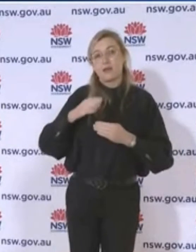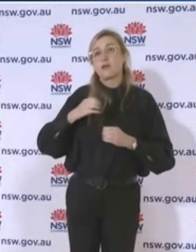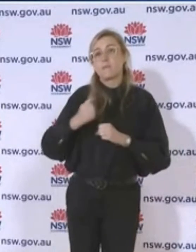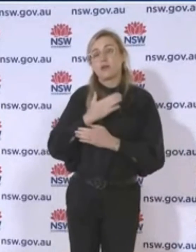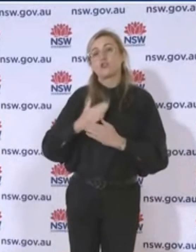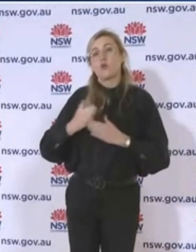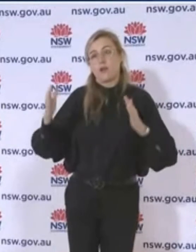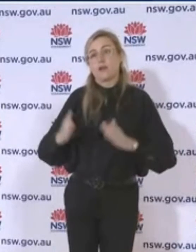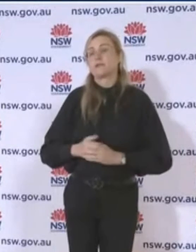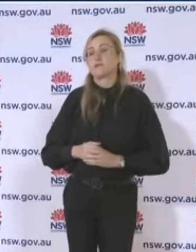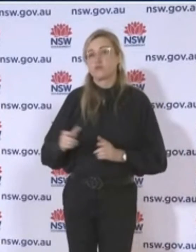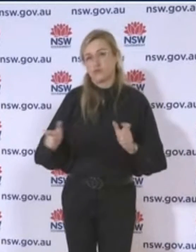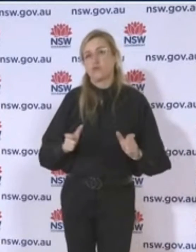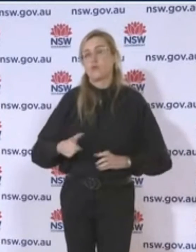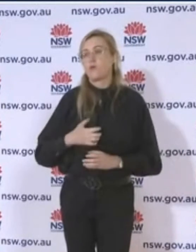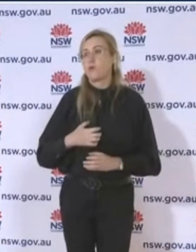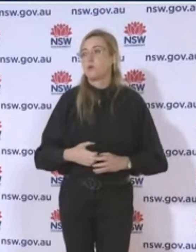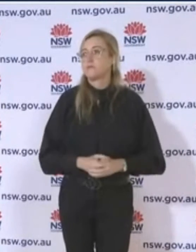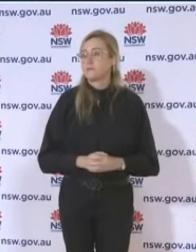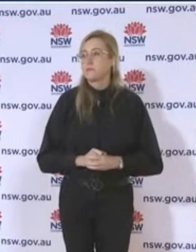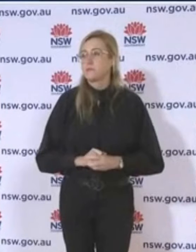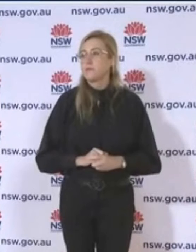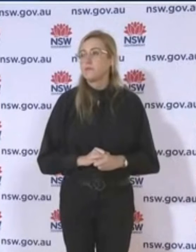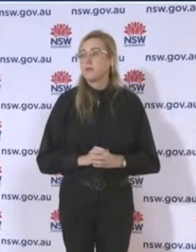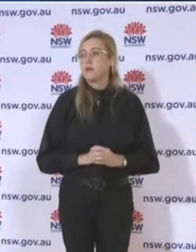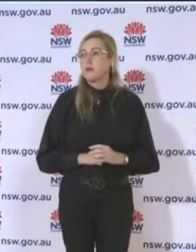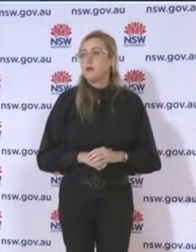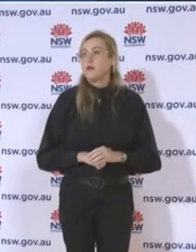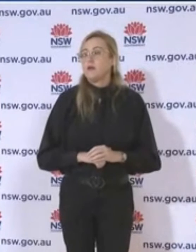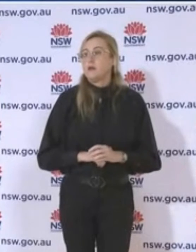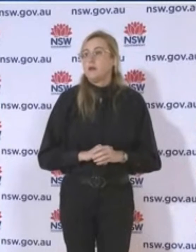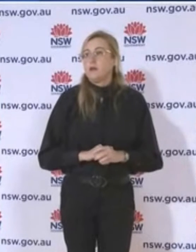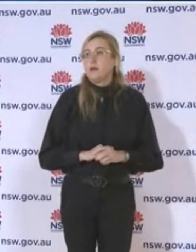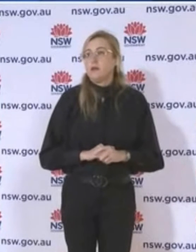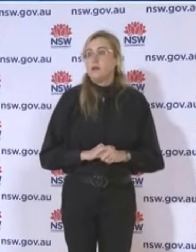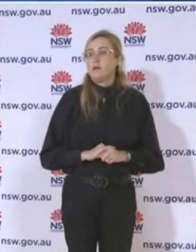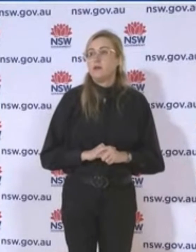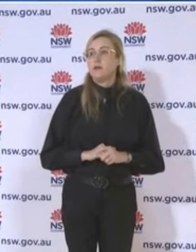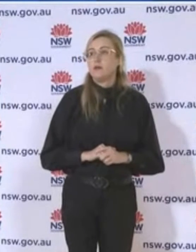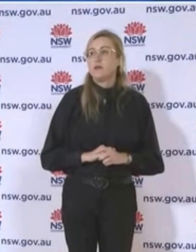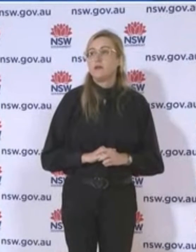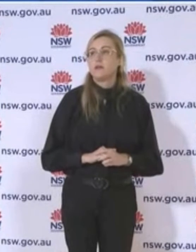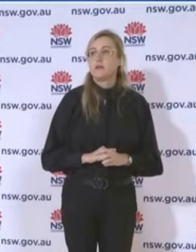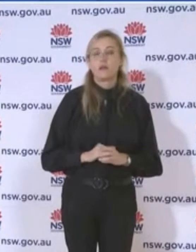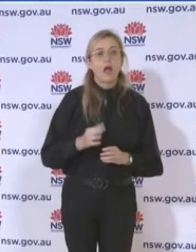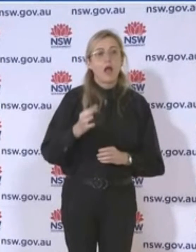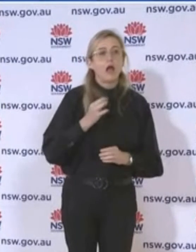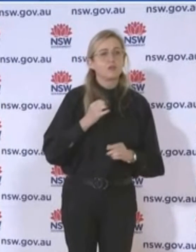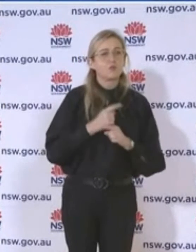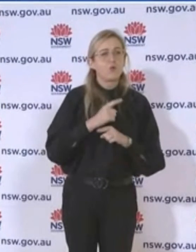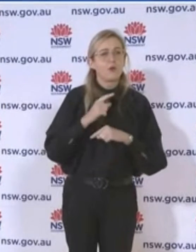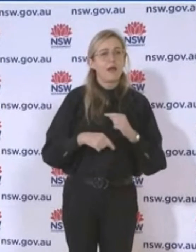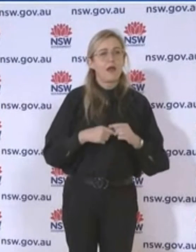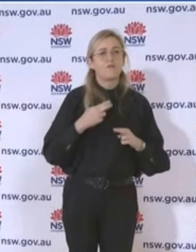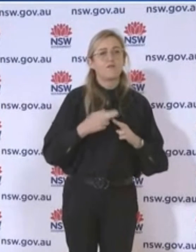Has said previously to use the ambulances like a taxi service given the rising cases and to not worry about the costs associated. But we're hearing